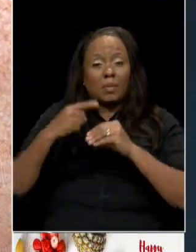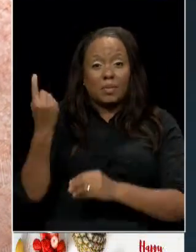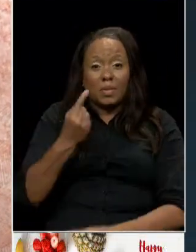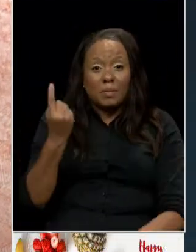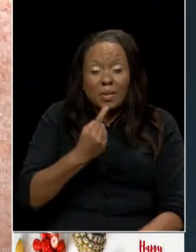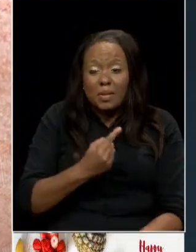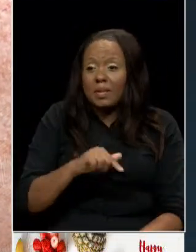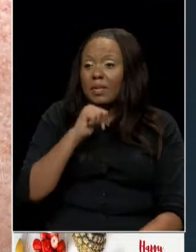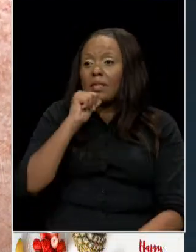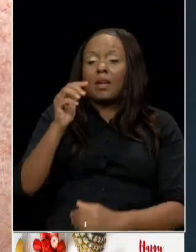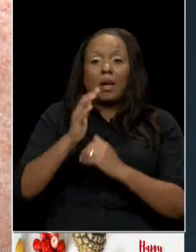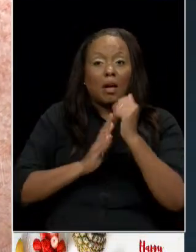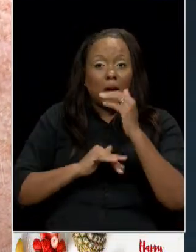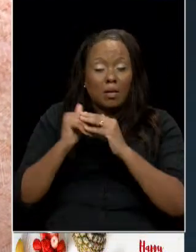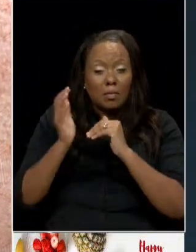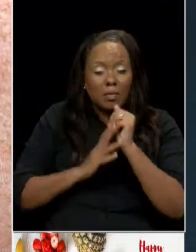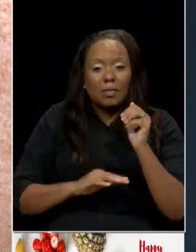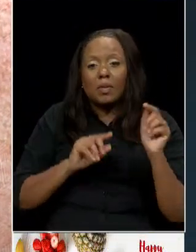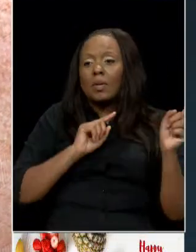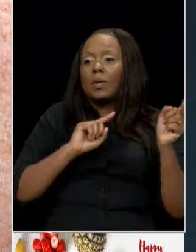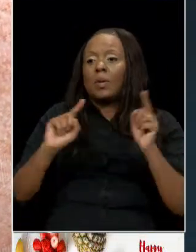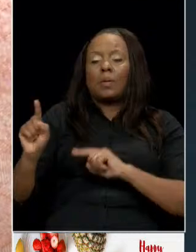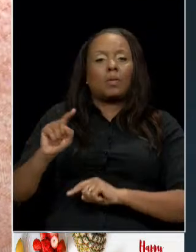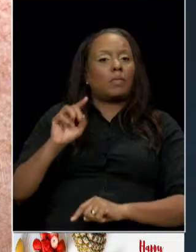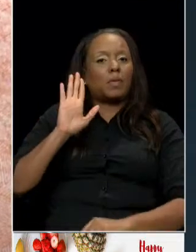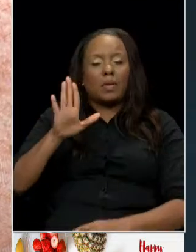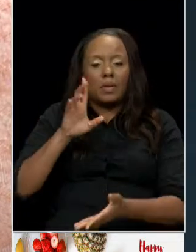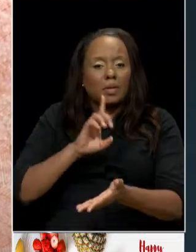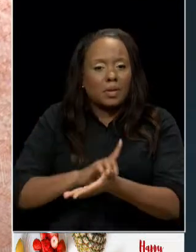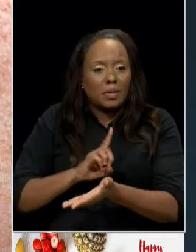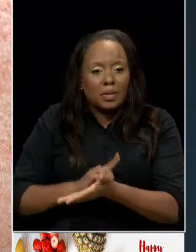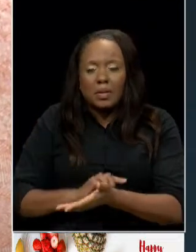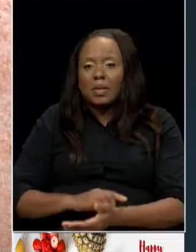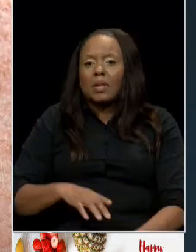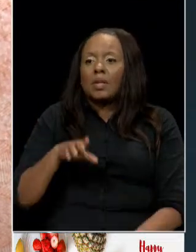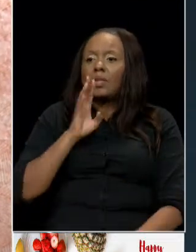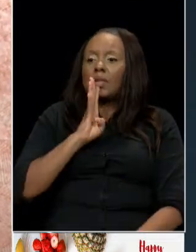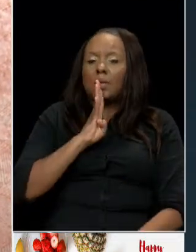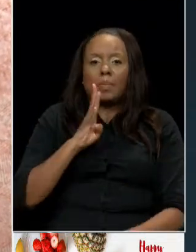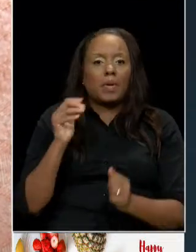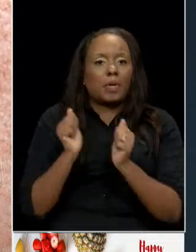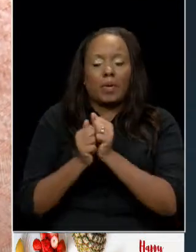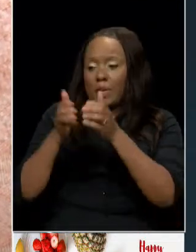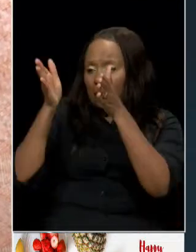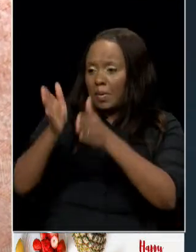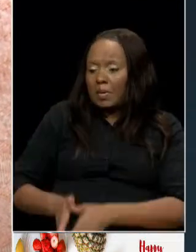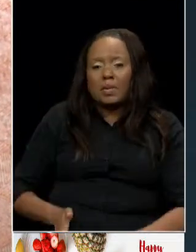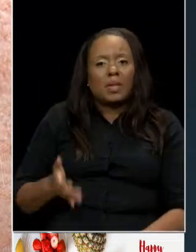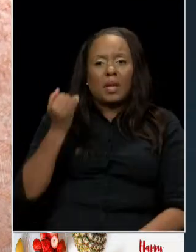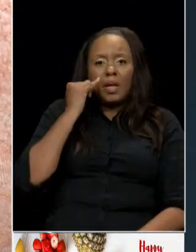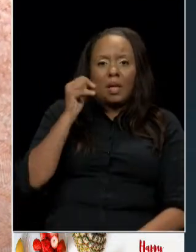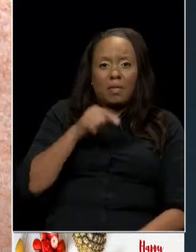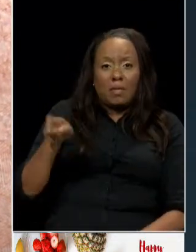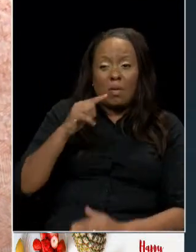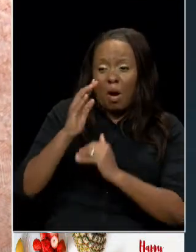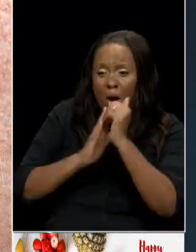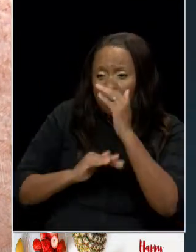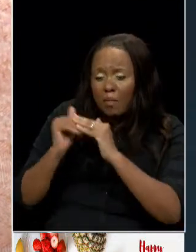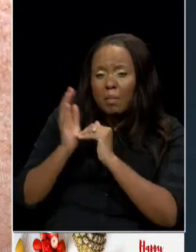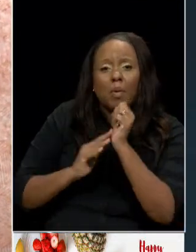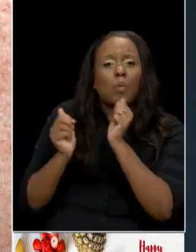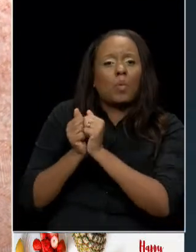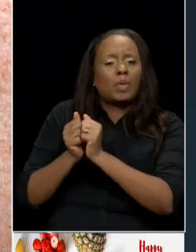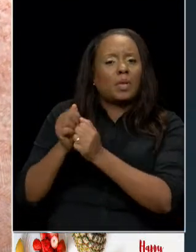with something, see your podiatrist, see your GP, speak to somebody who you are comfortable with in your medical field, but definitely something